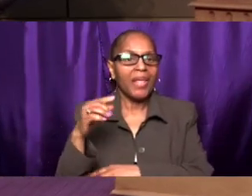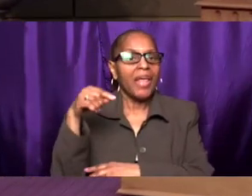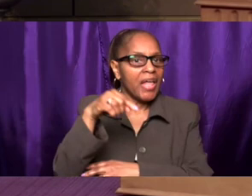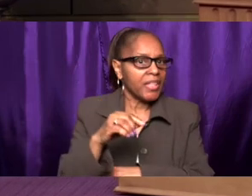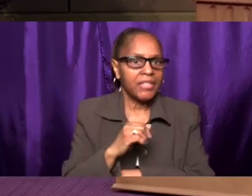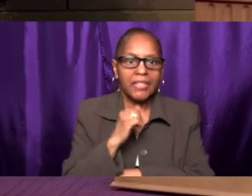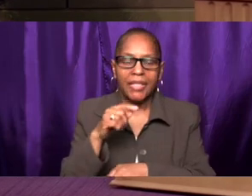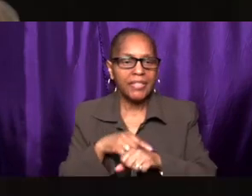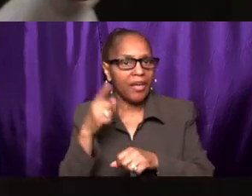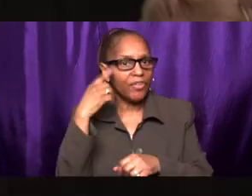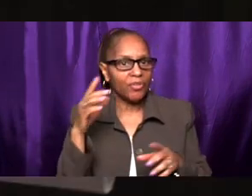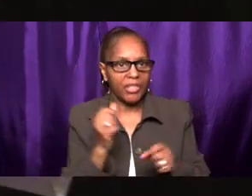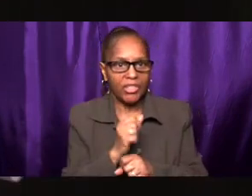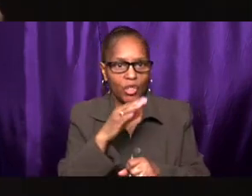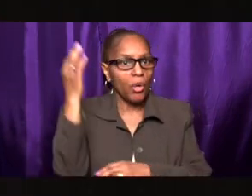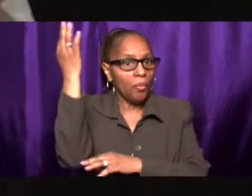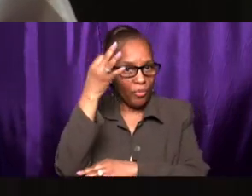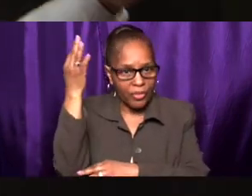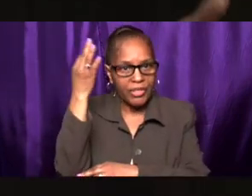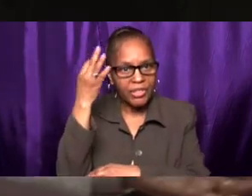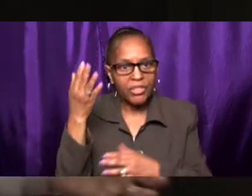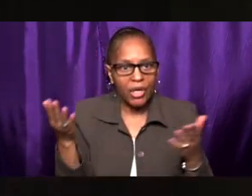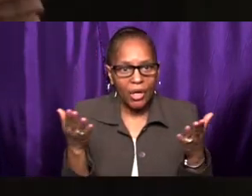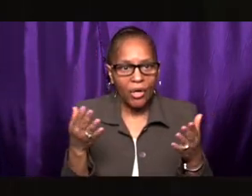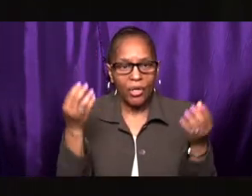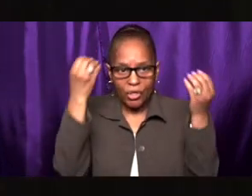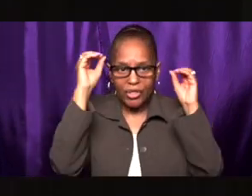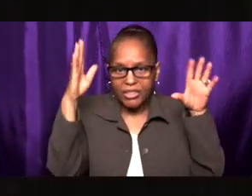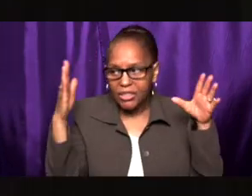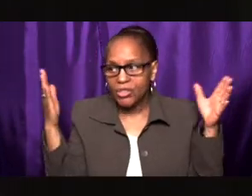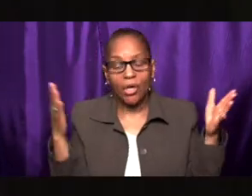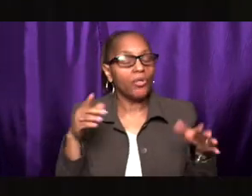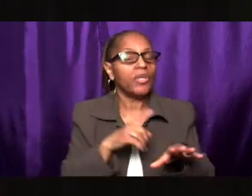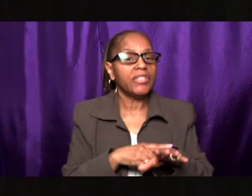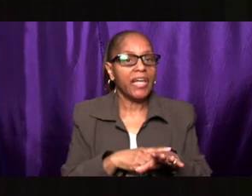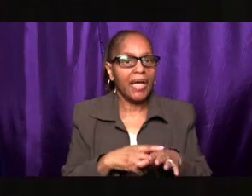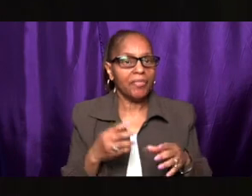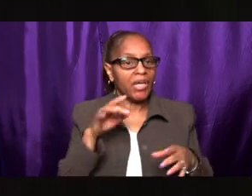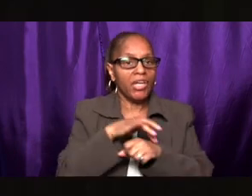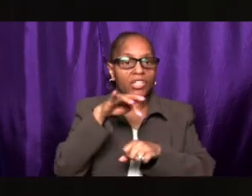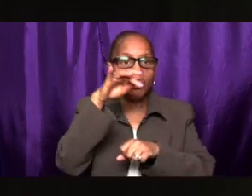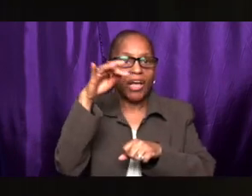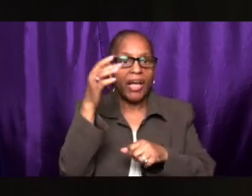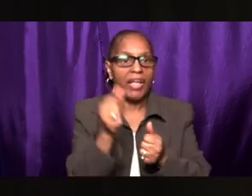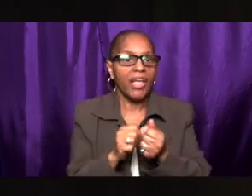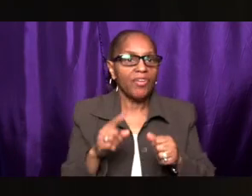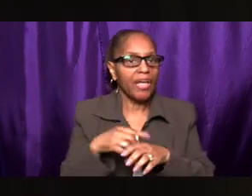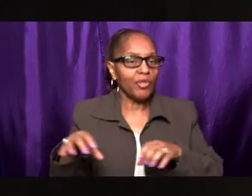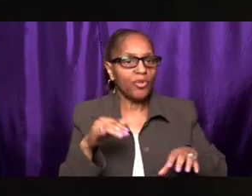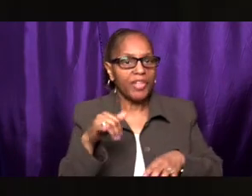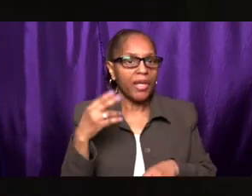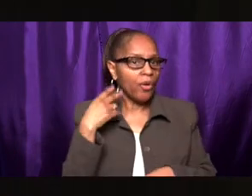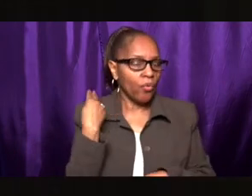This ain't the time for you to get your preach on, get your teach on, your time to shine. Every time you do that, we